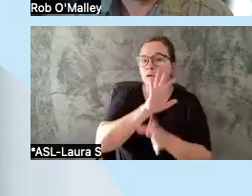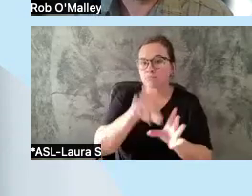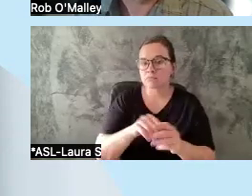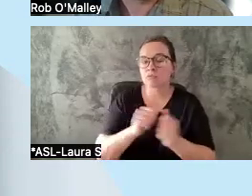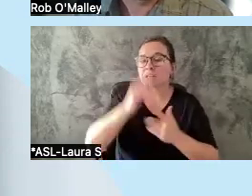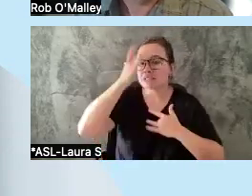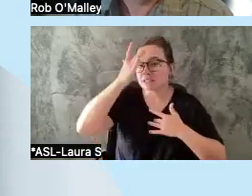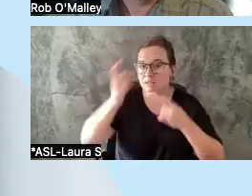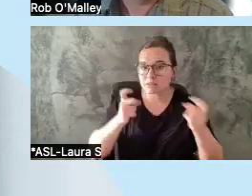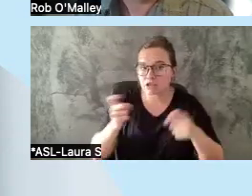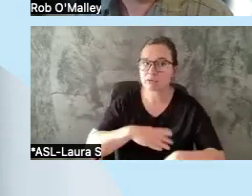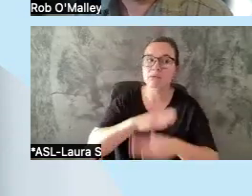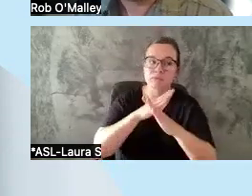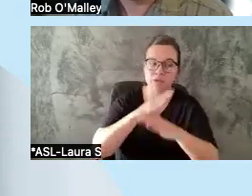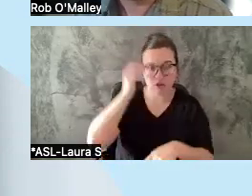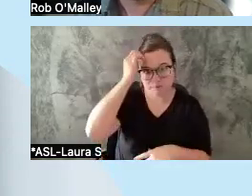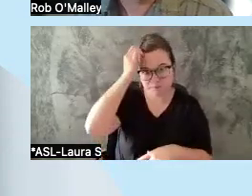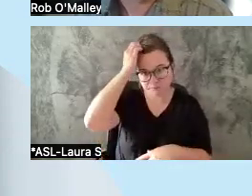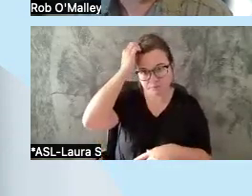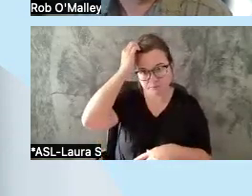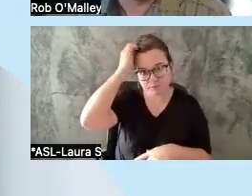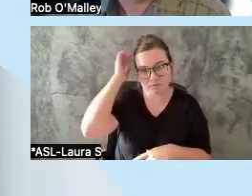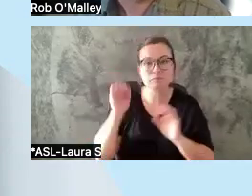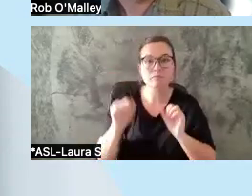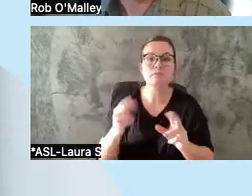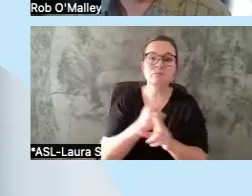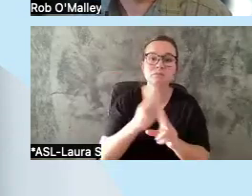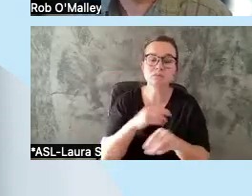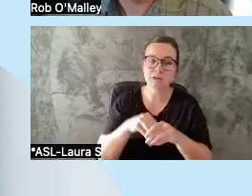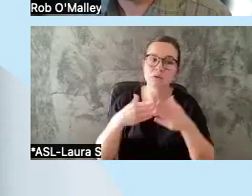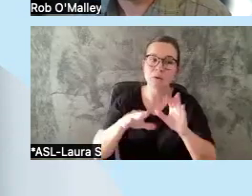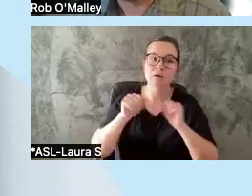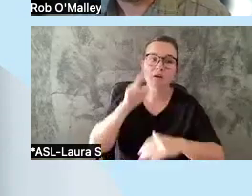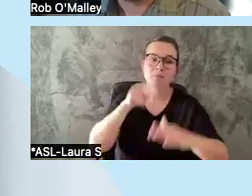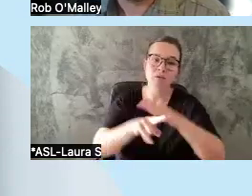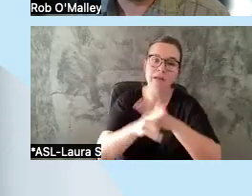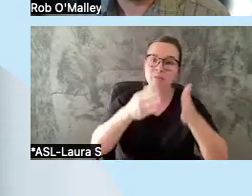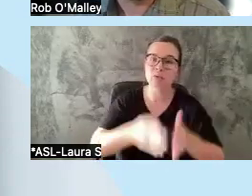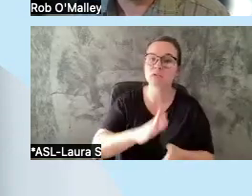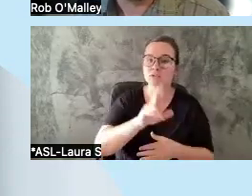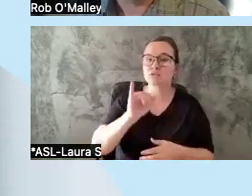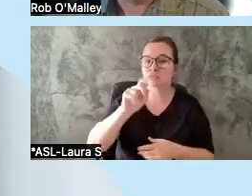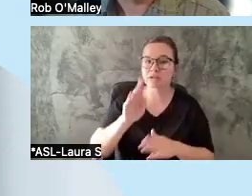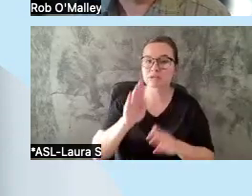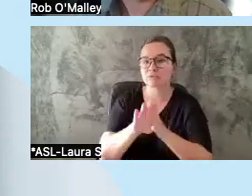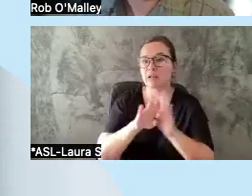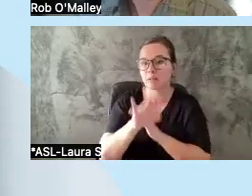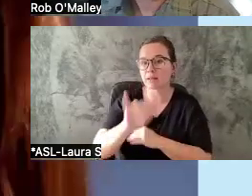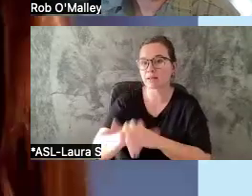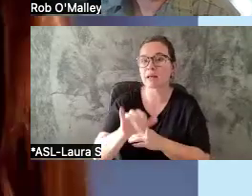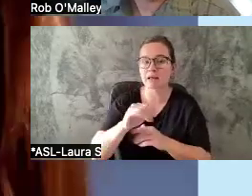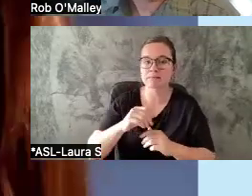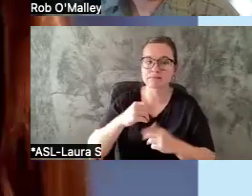and prevention. It can also be used in a predictive way to predict a person's risk for developing a condition in the